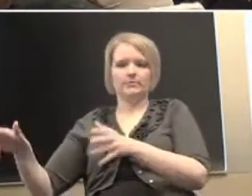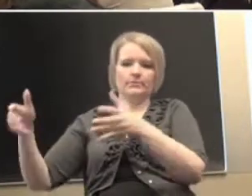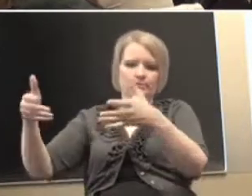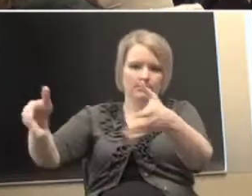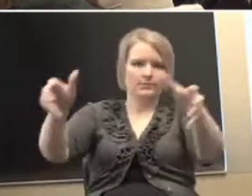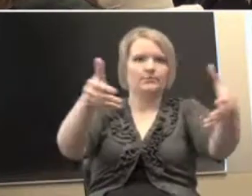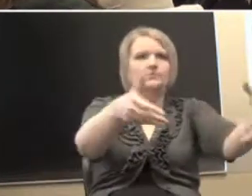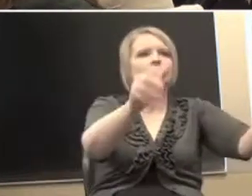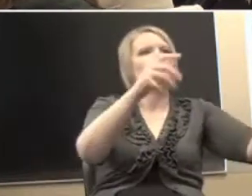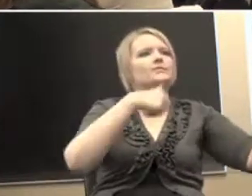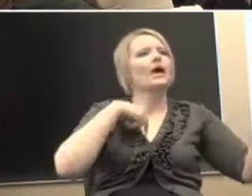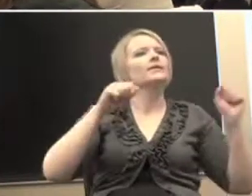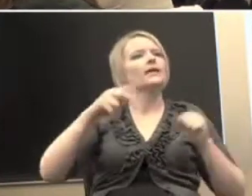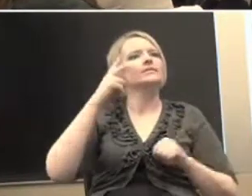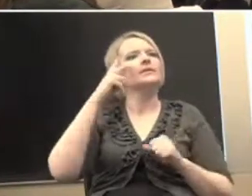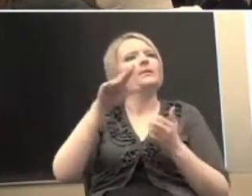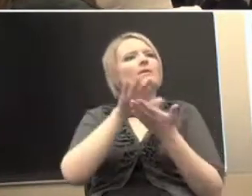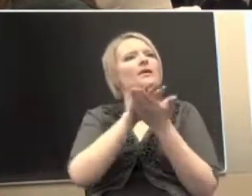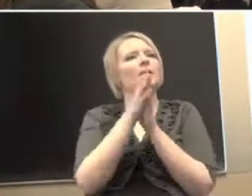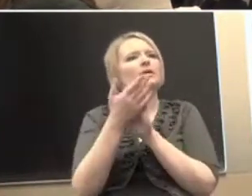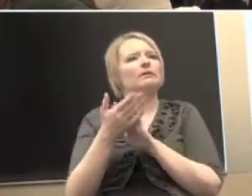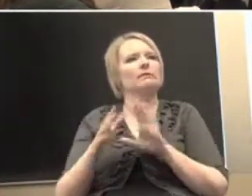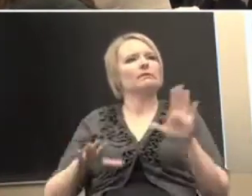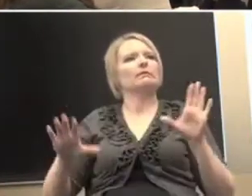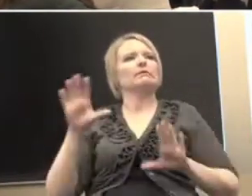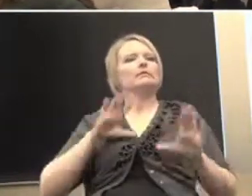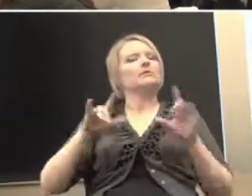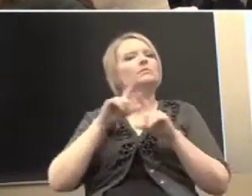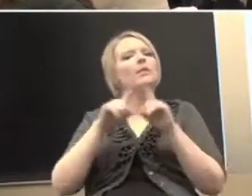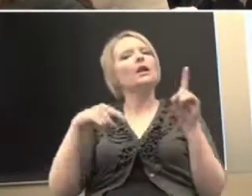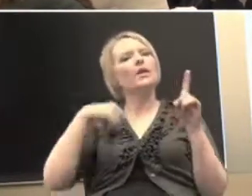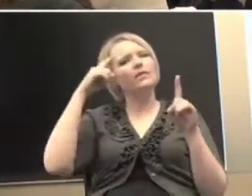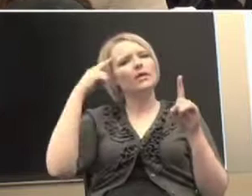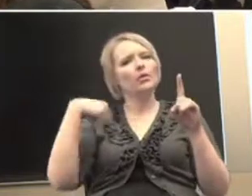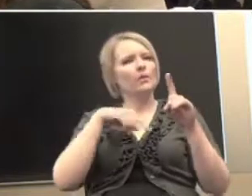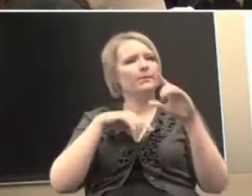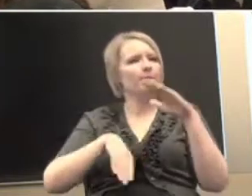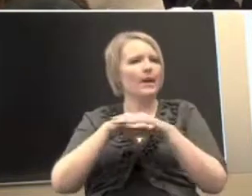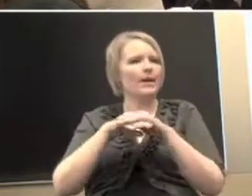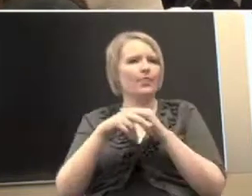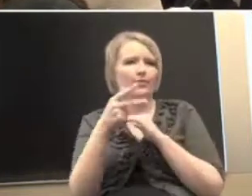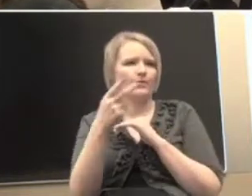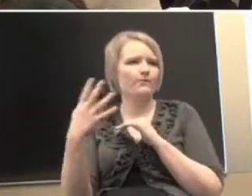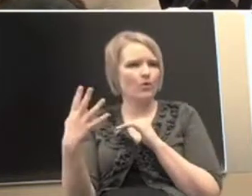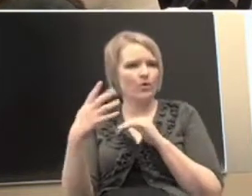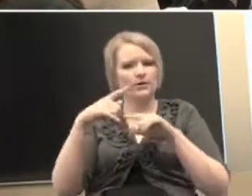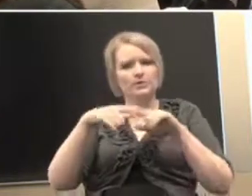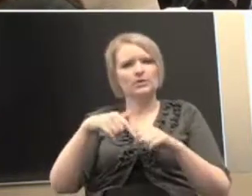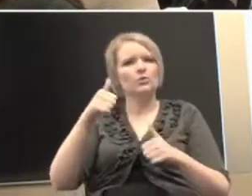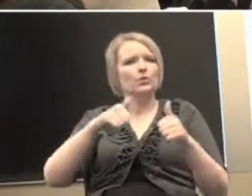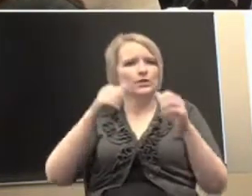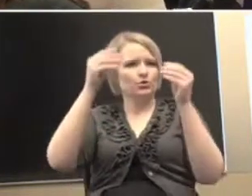That would save the Yeah, I think we talked about maxing it out at 3 or 4, depending on the teacher.